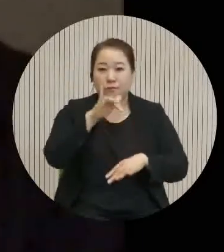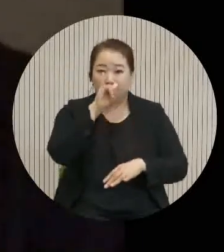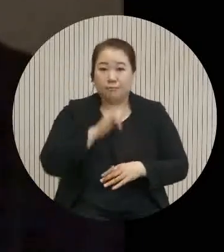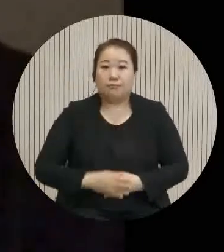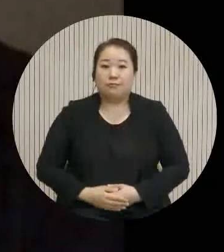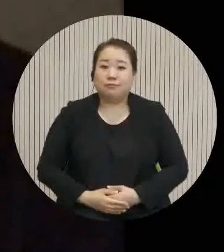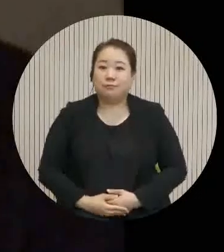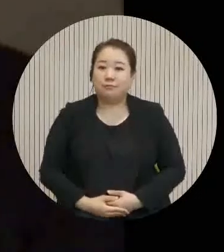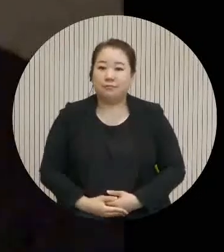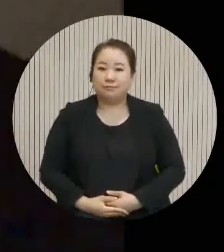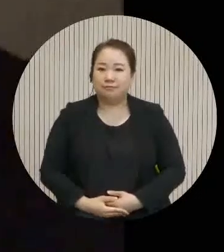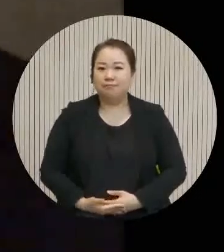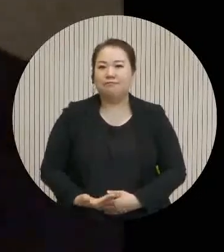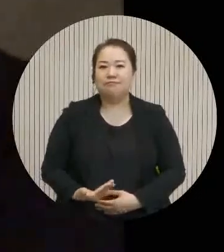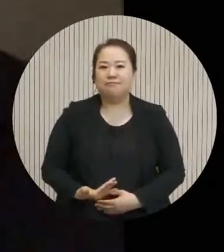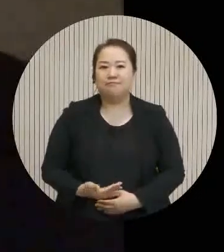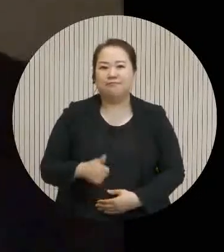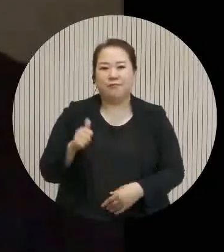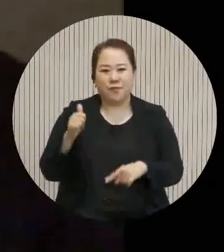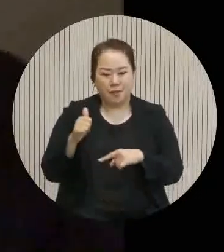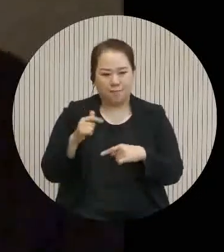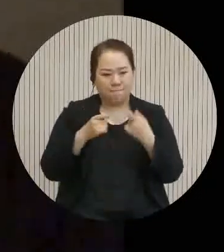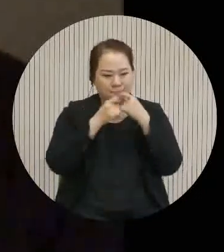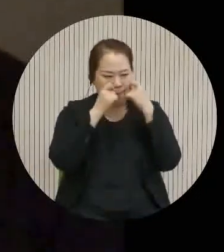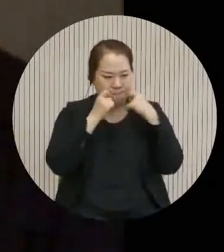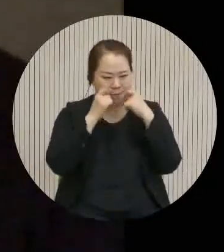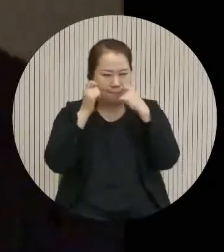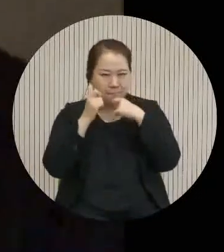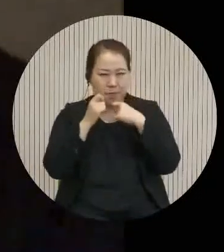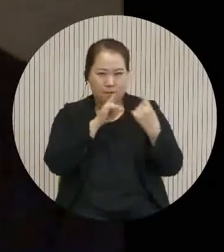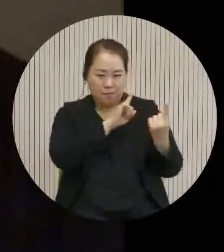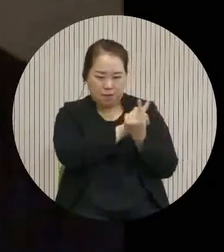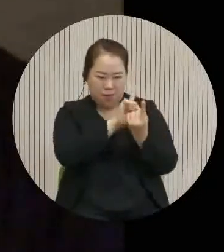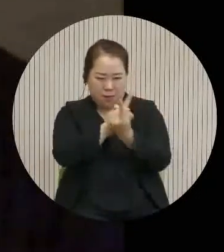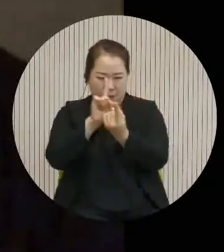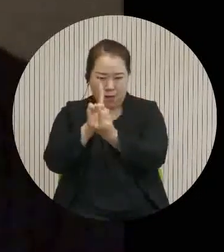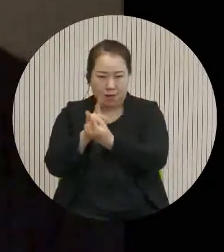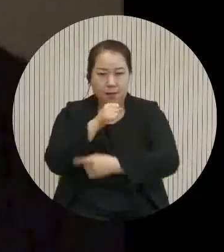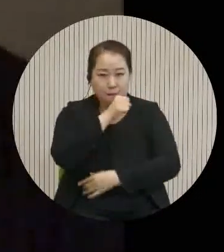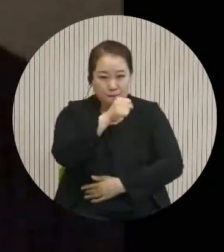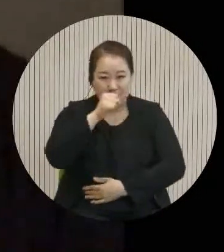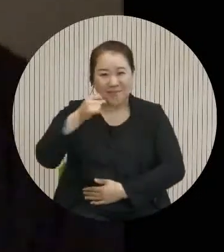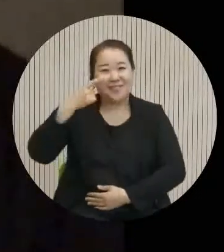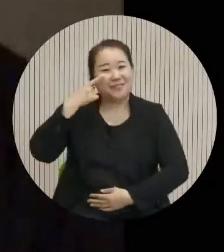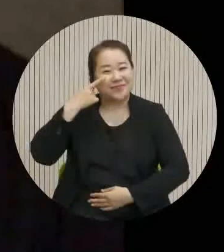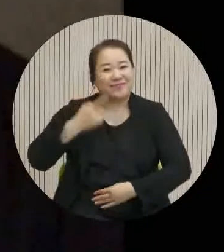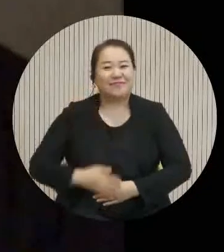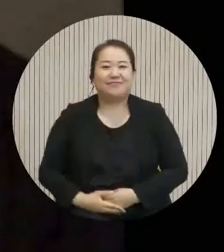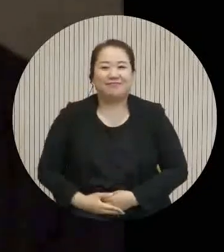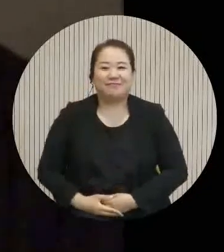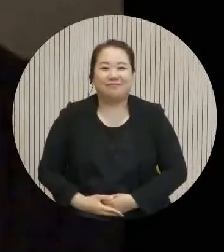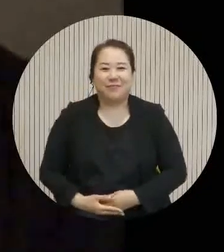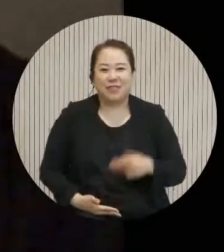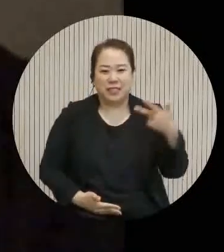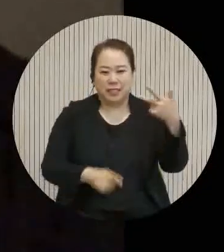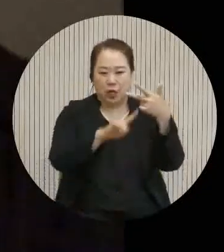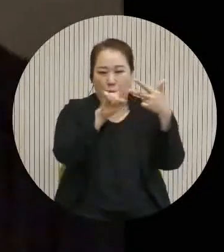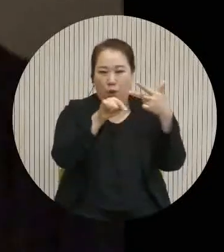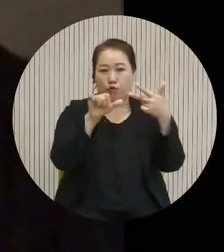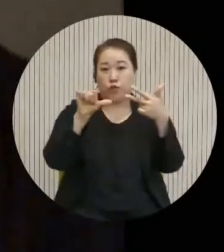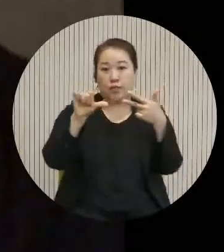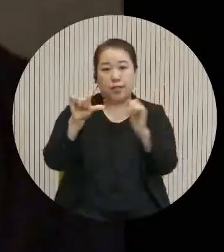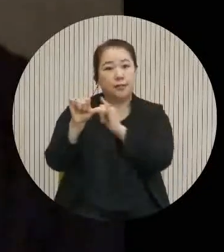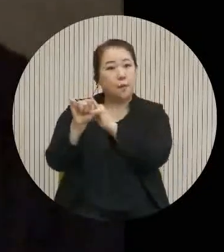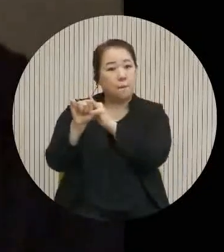interview them. Here's what she found. The 7 people that she interviewed, 5 out of 7